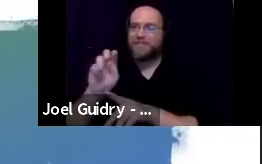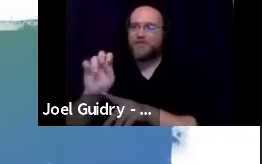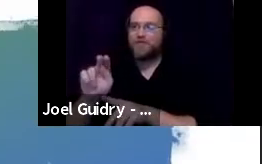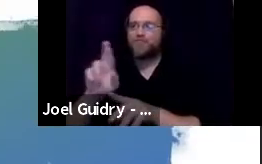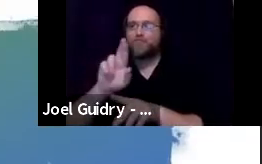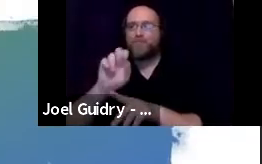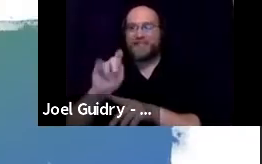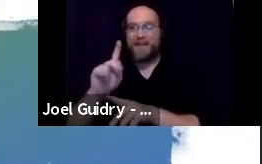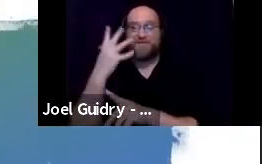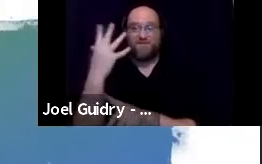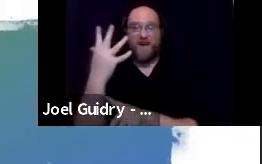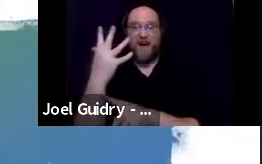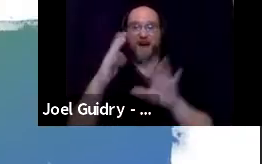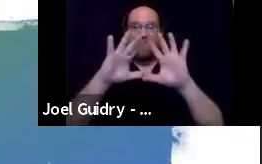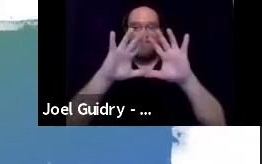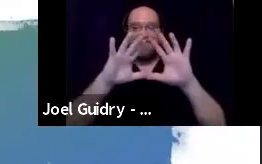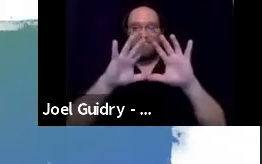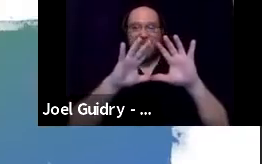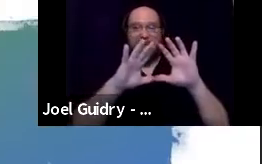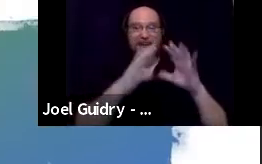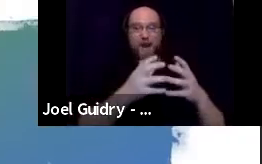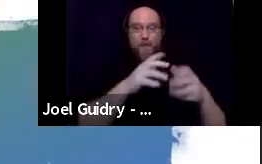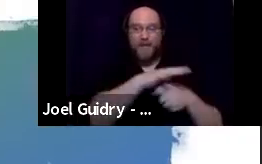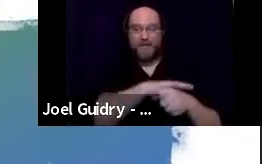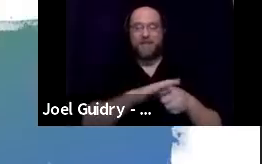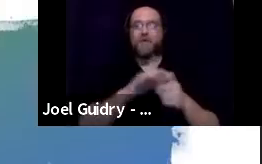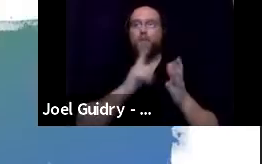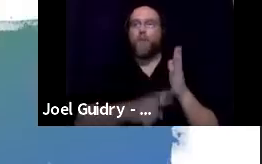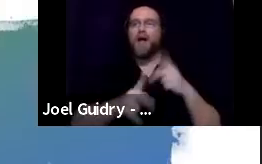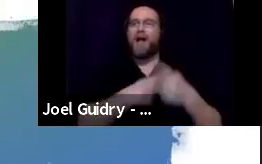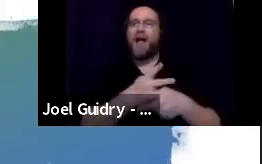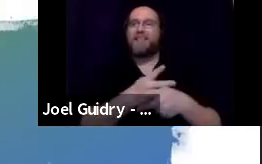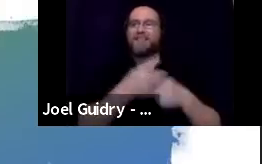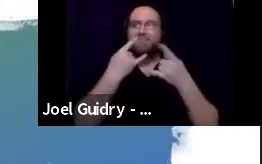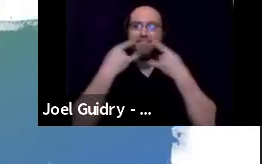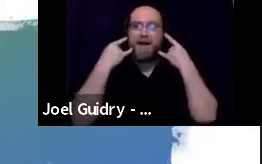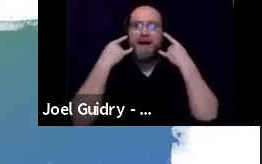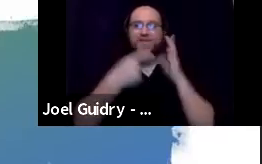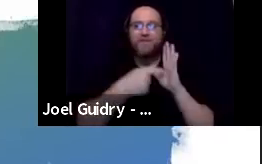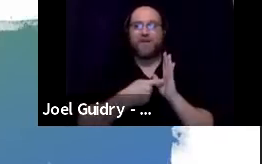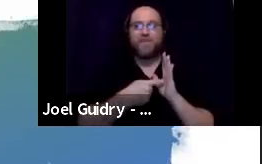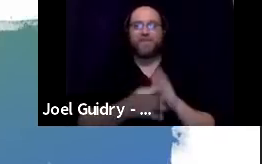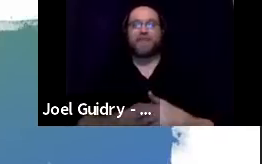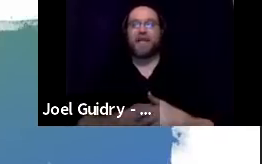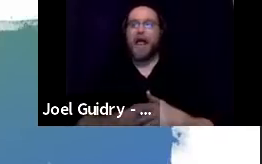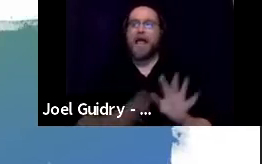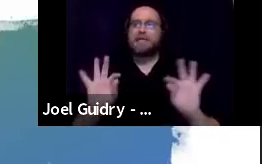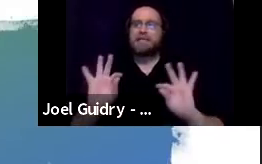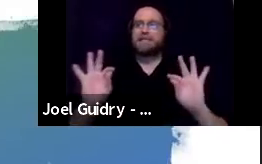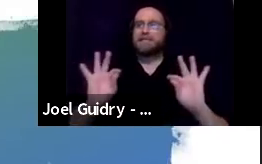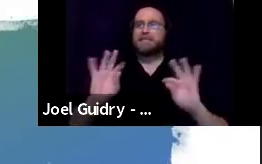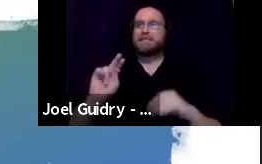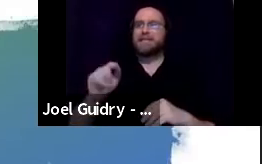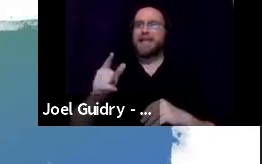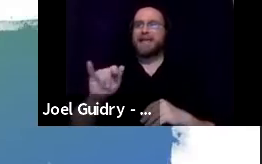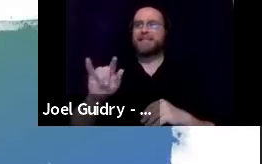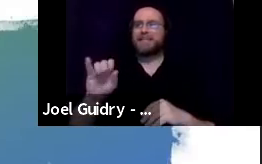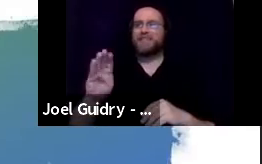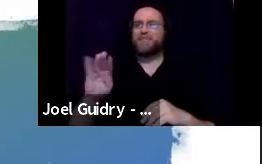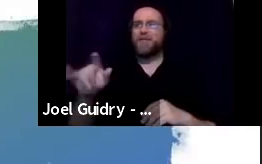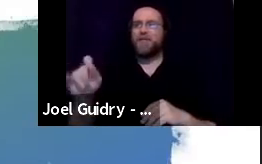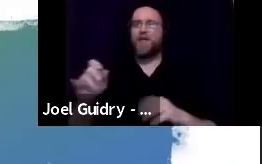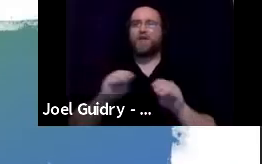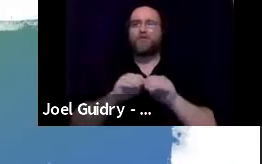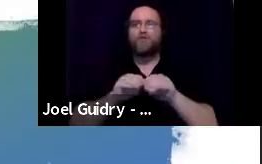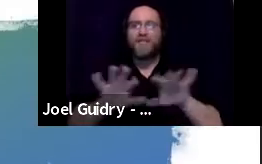and what types of masks might be required. So negligible transmission risk is for work sites that